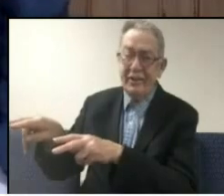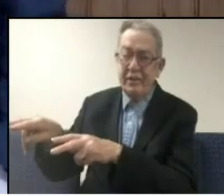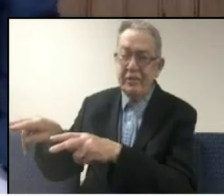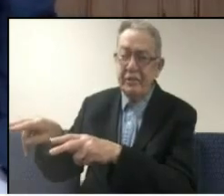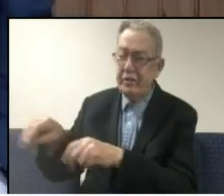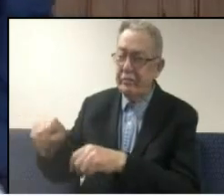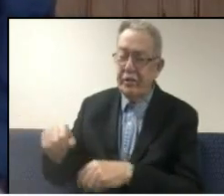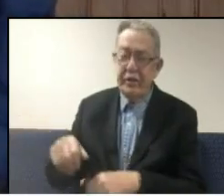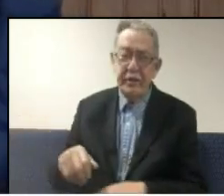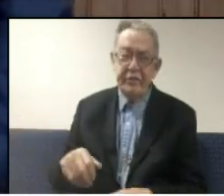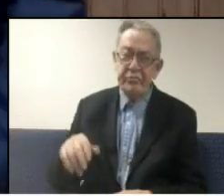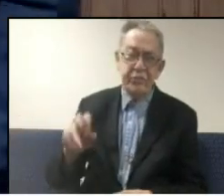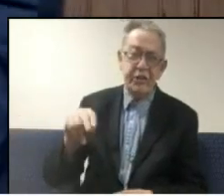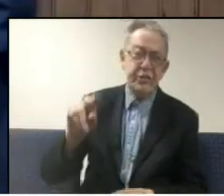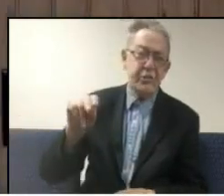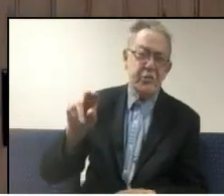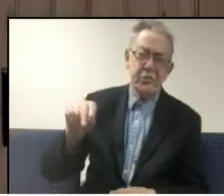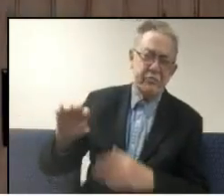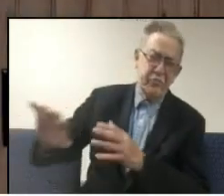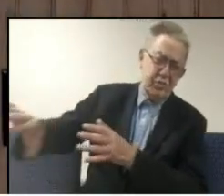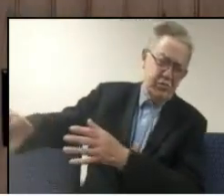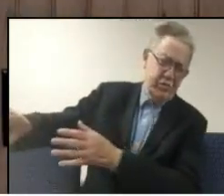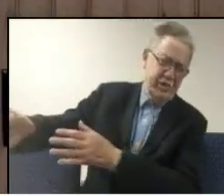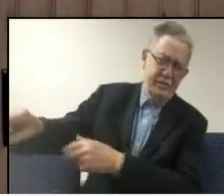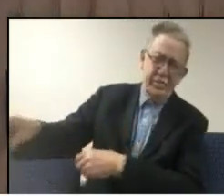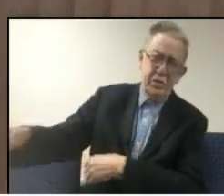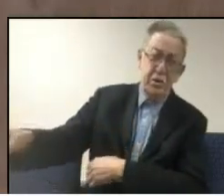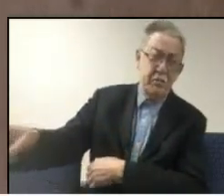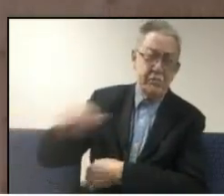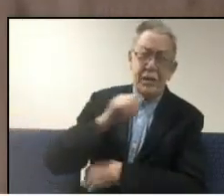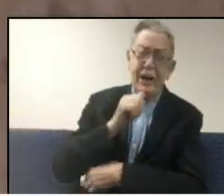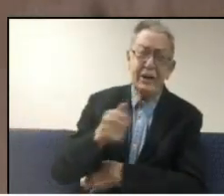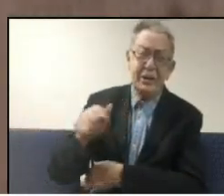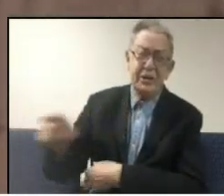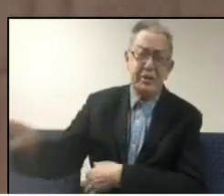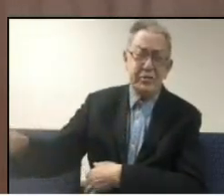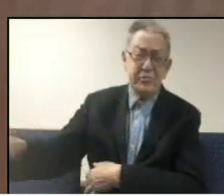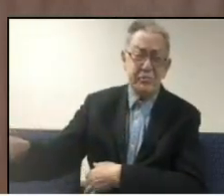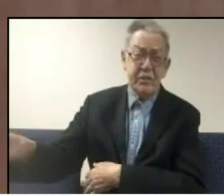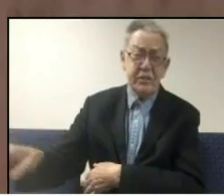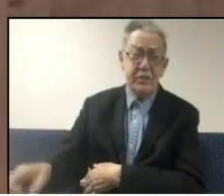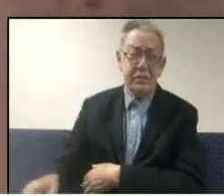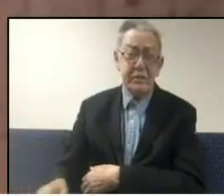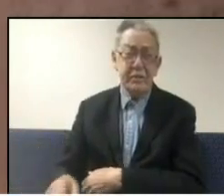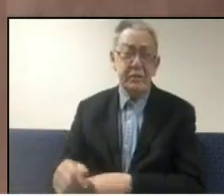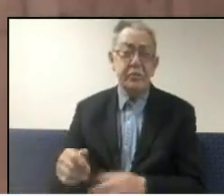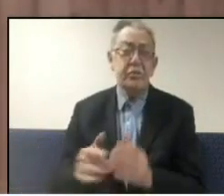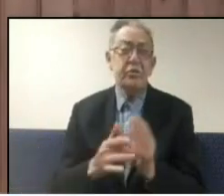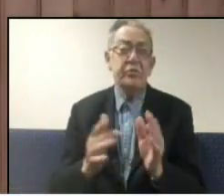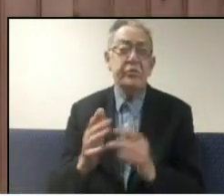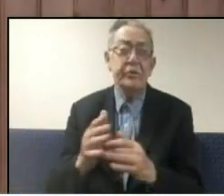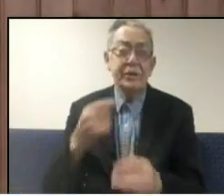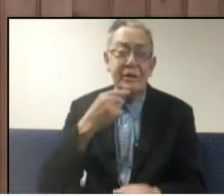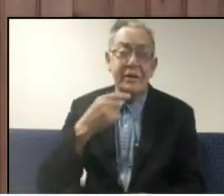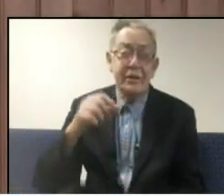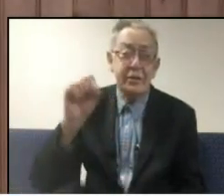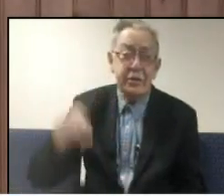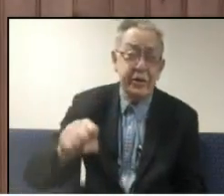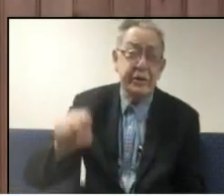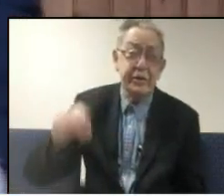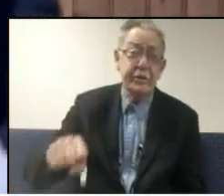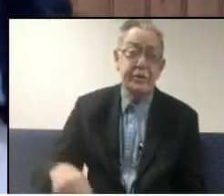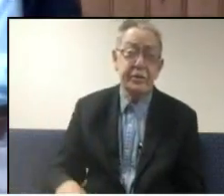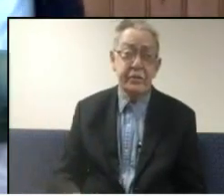don't say yes. The boat's too small. Don't say yes. And Jesus doesn't say yes. But here's what Jesus said.